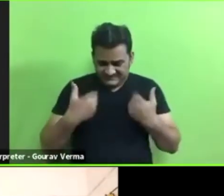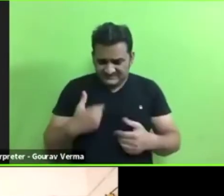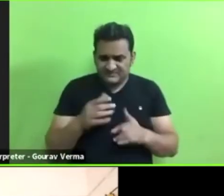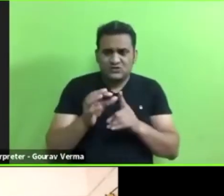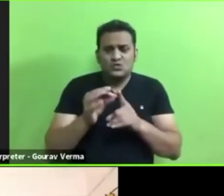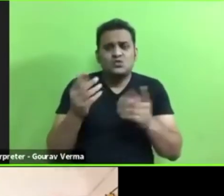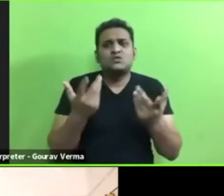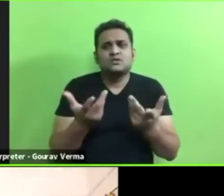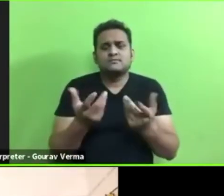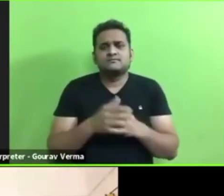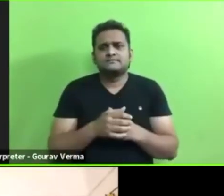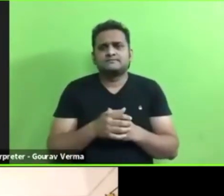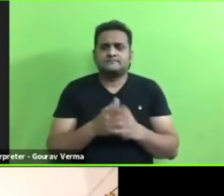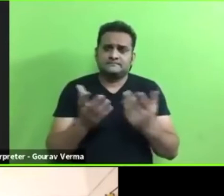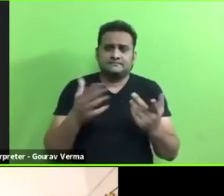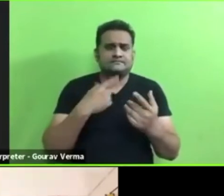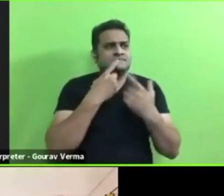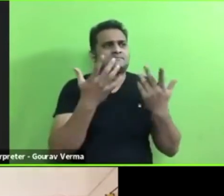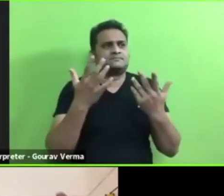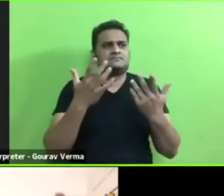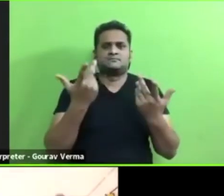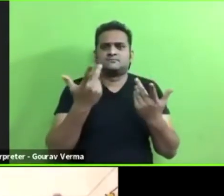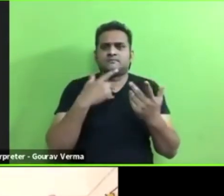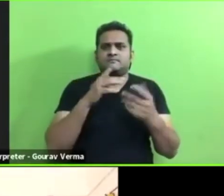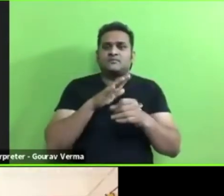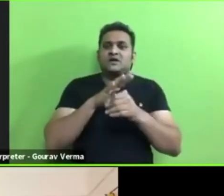creating, shall we say, pressure of pleasure.